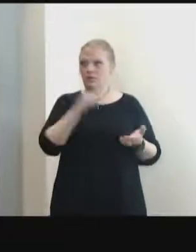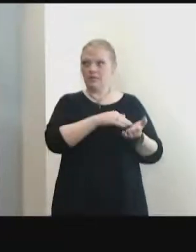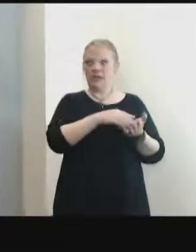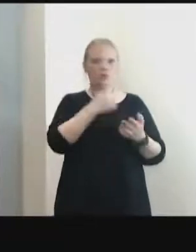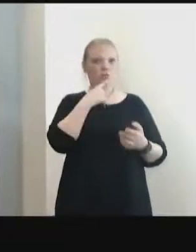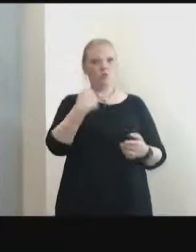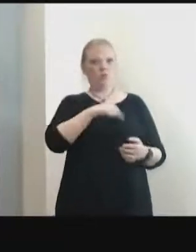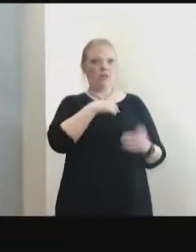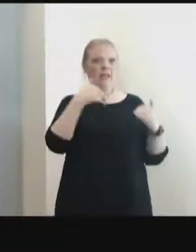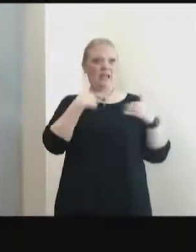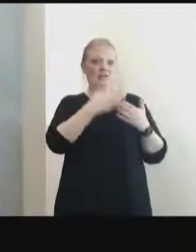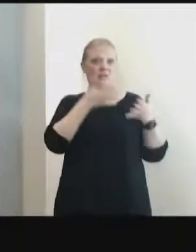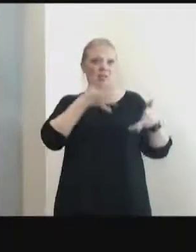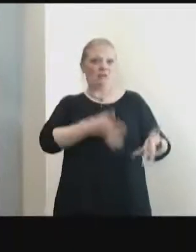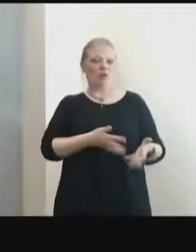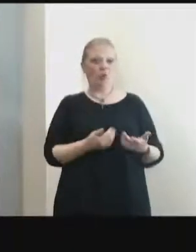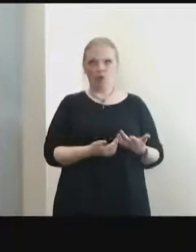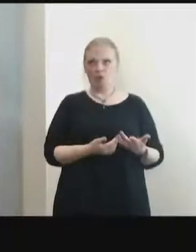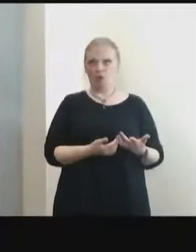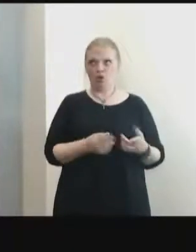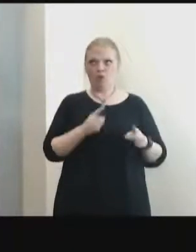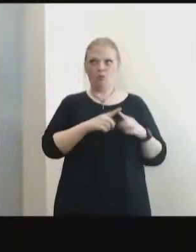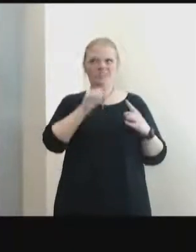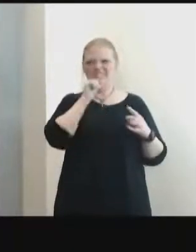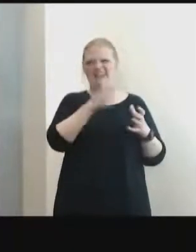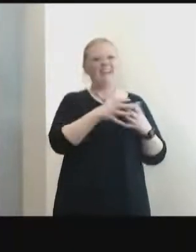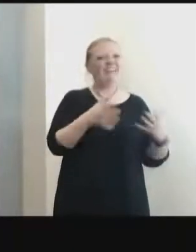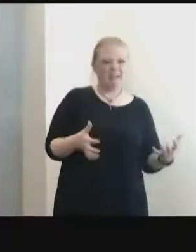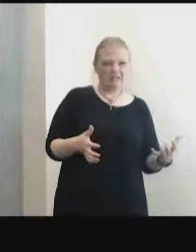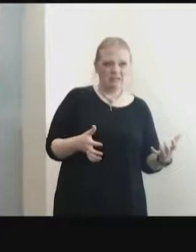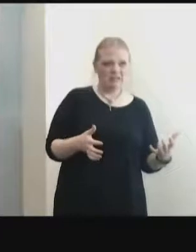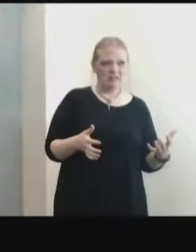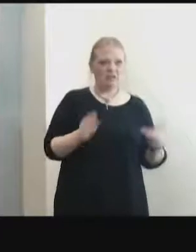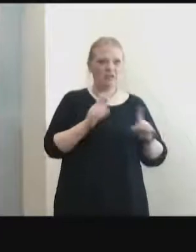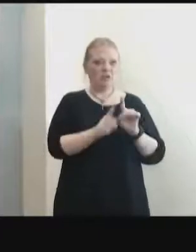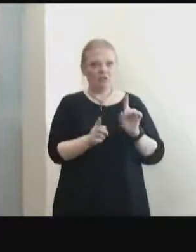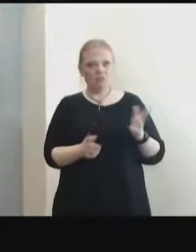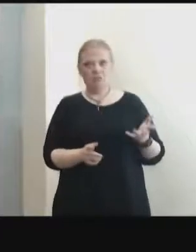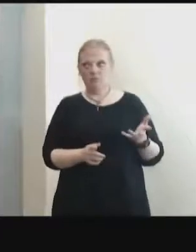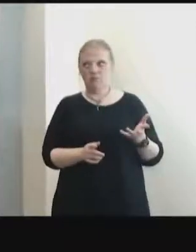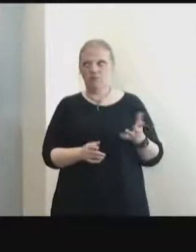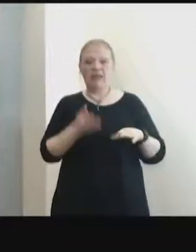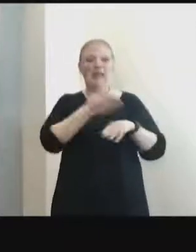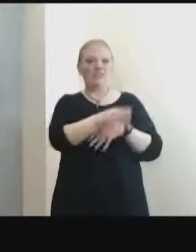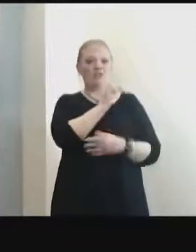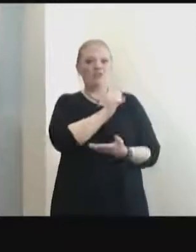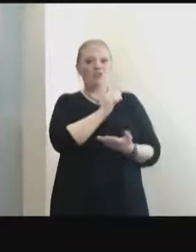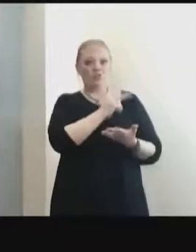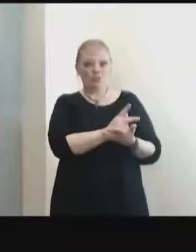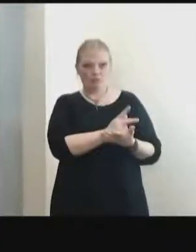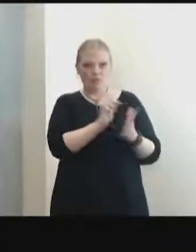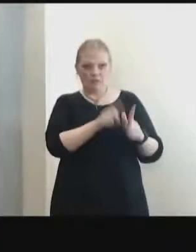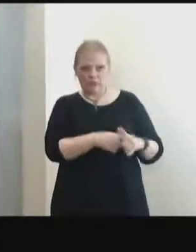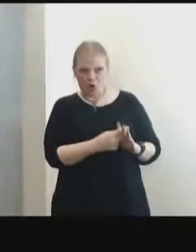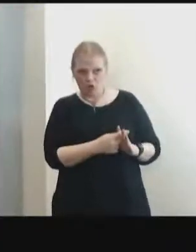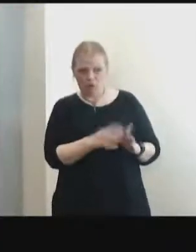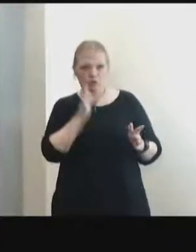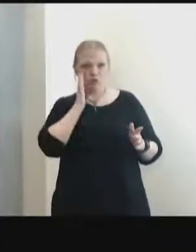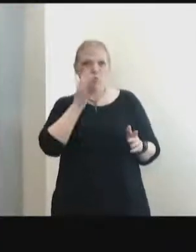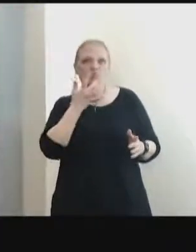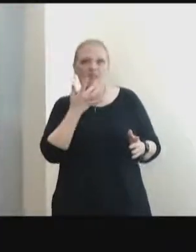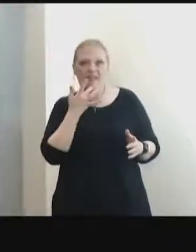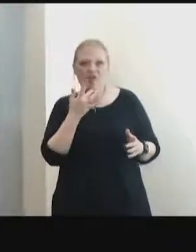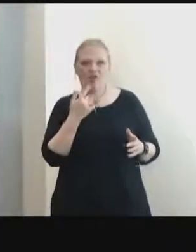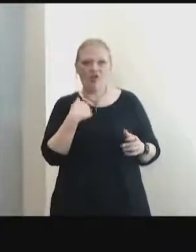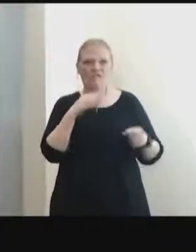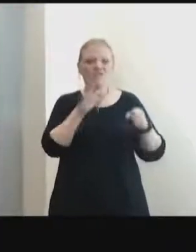The doctor said we have some left over. It's not a lot though, but we are sharing those once the approval starts. We'd much rather have